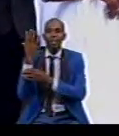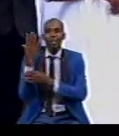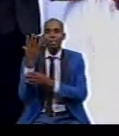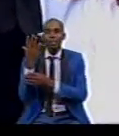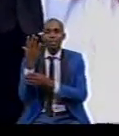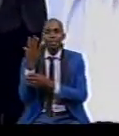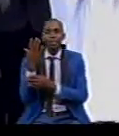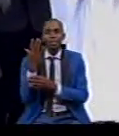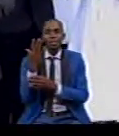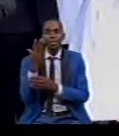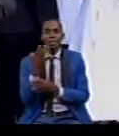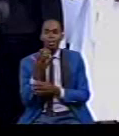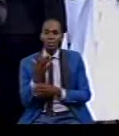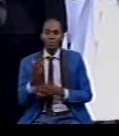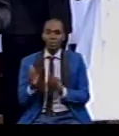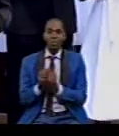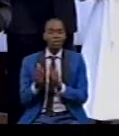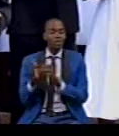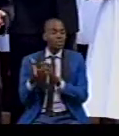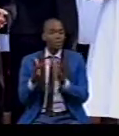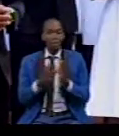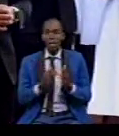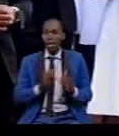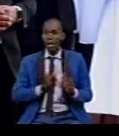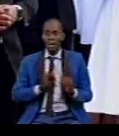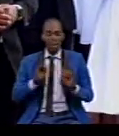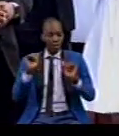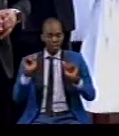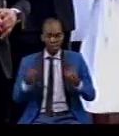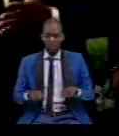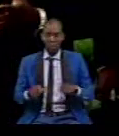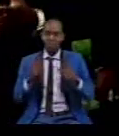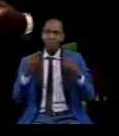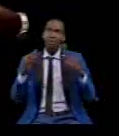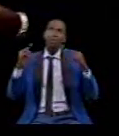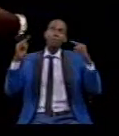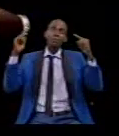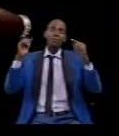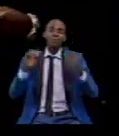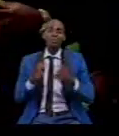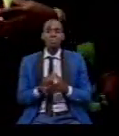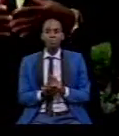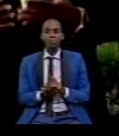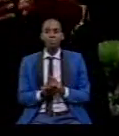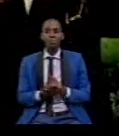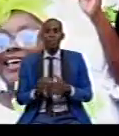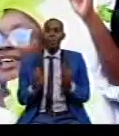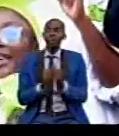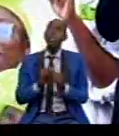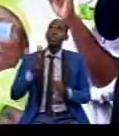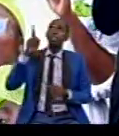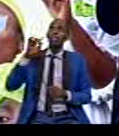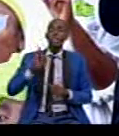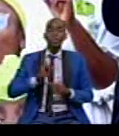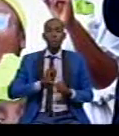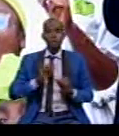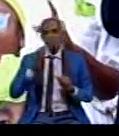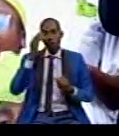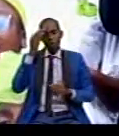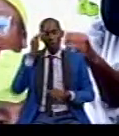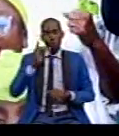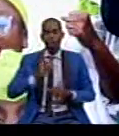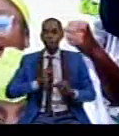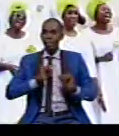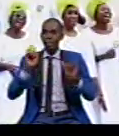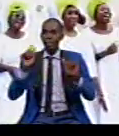because we think a friend cannot see, our pastor can never see this one. He will never detect that that's